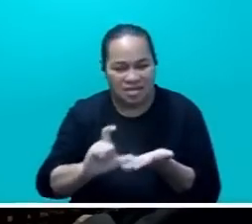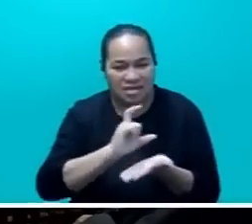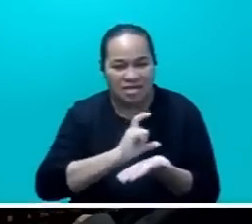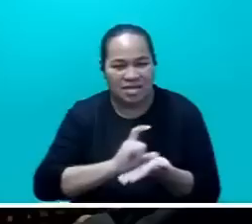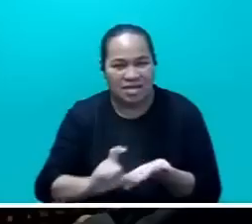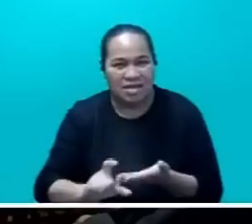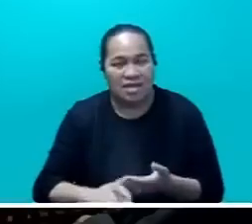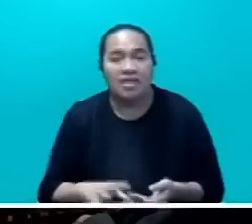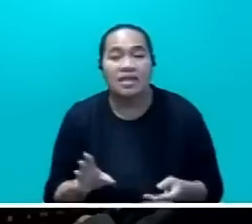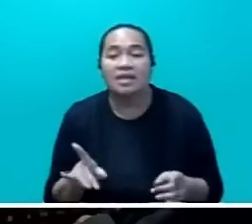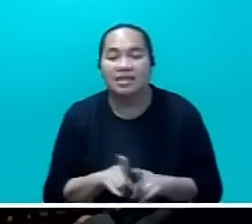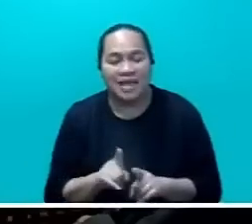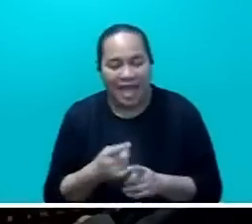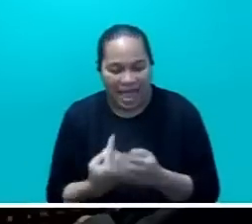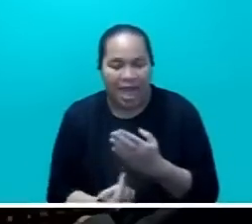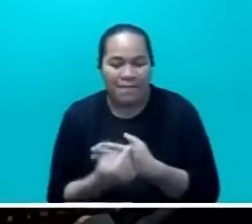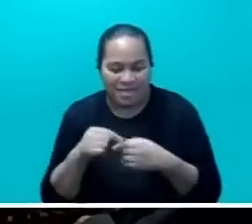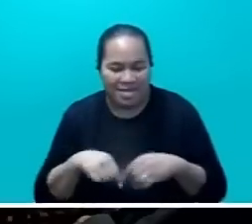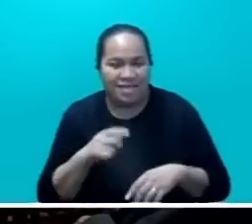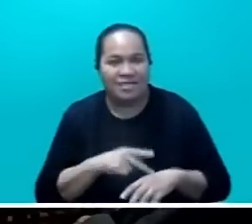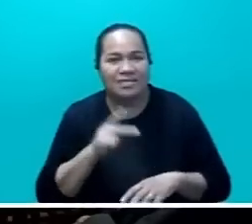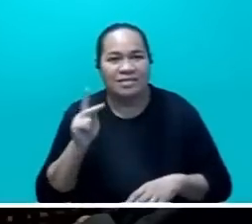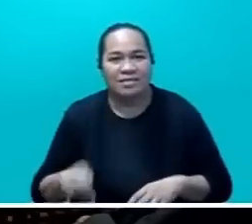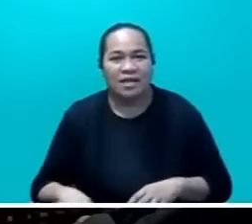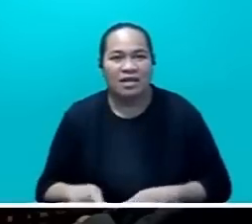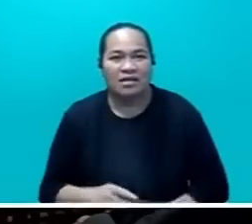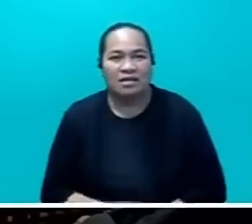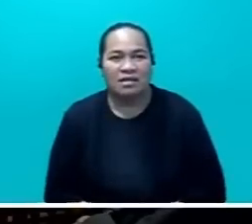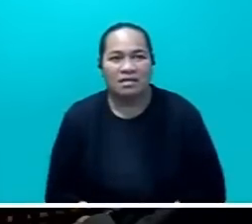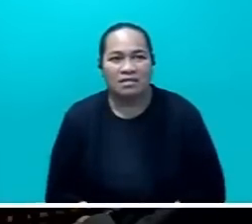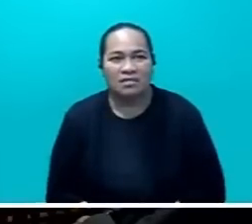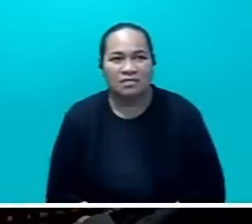like what used to happen in this parliament.